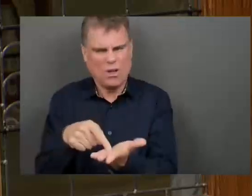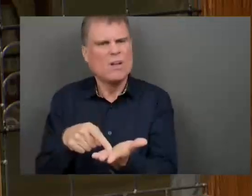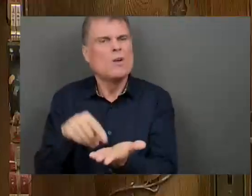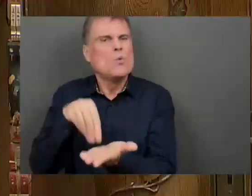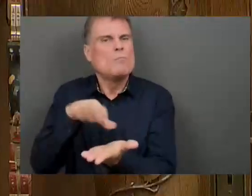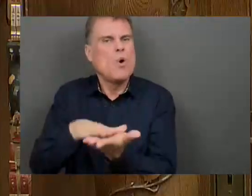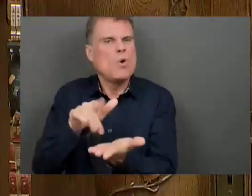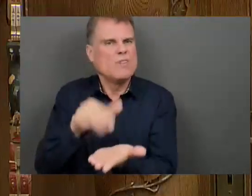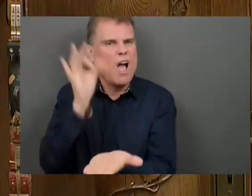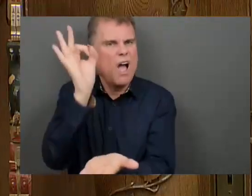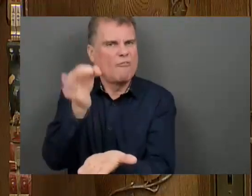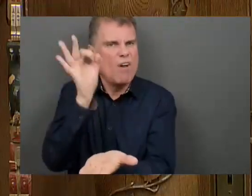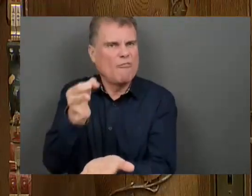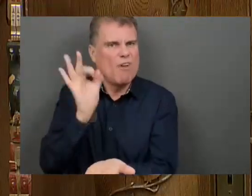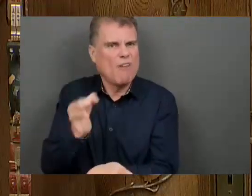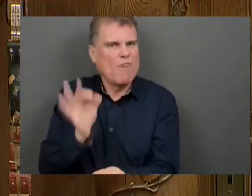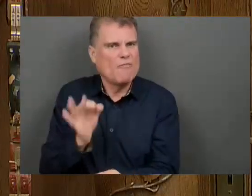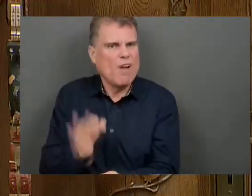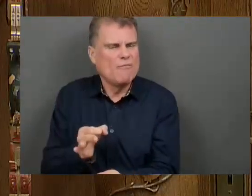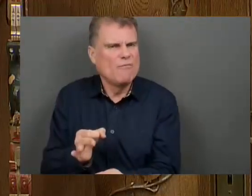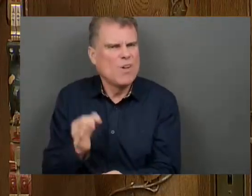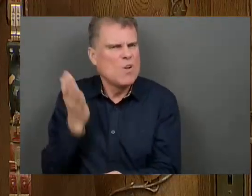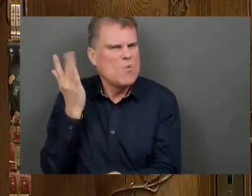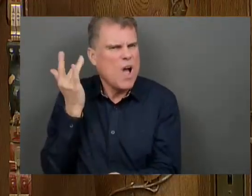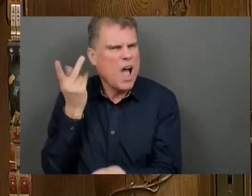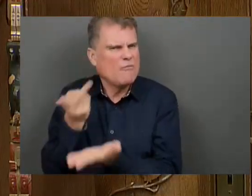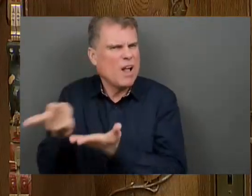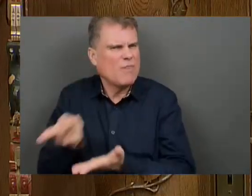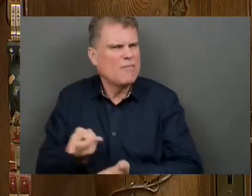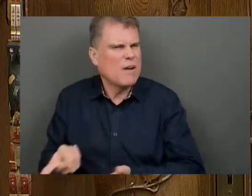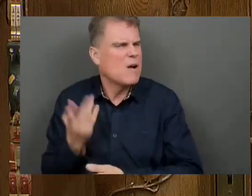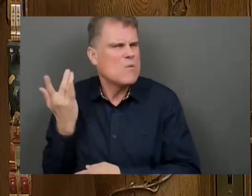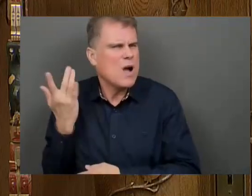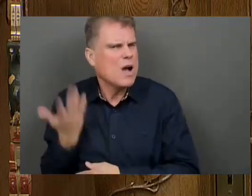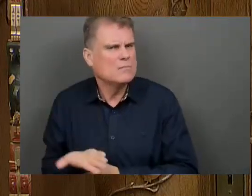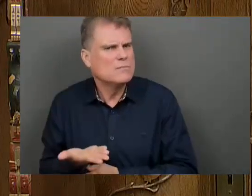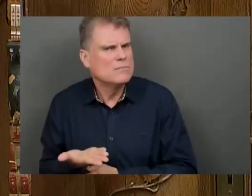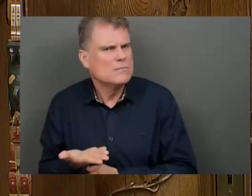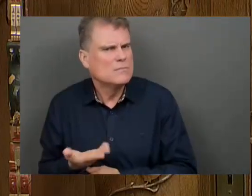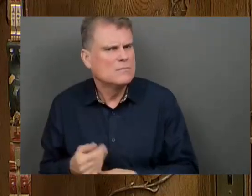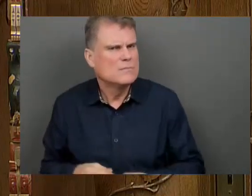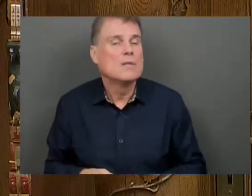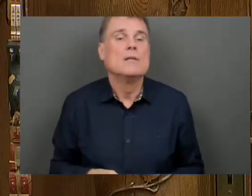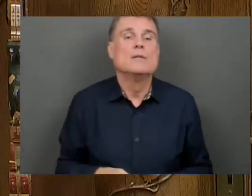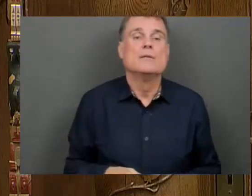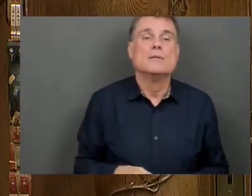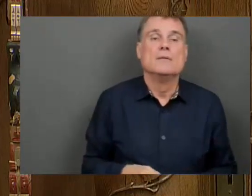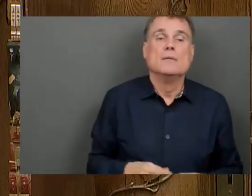Minister of Social Development.